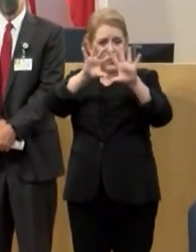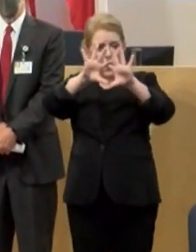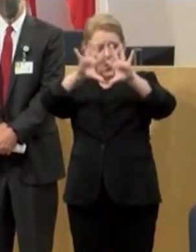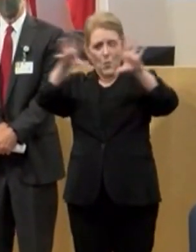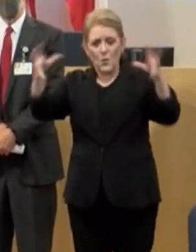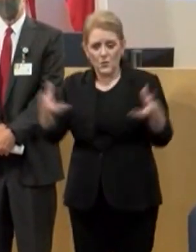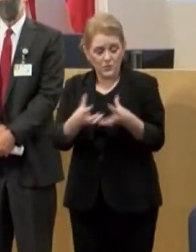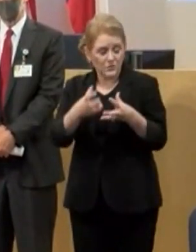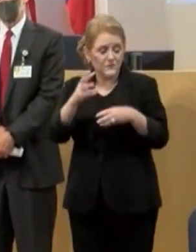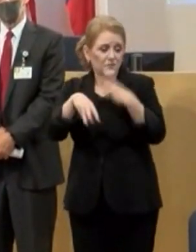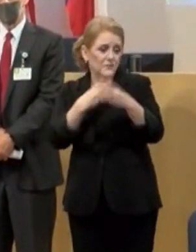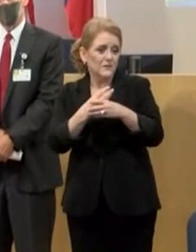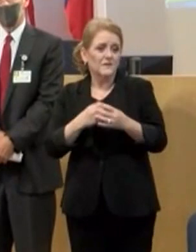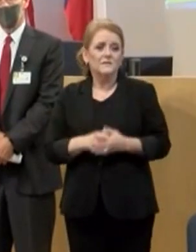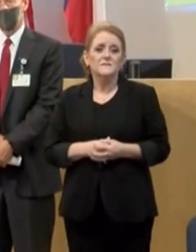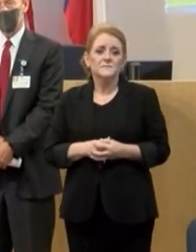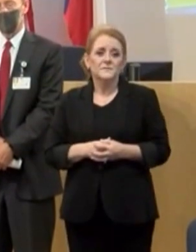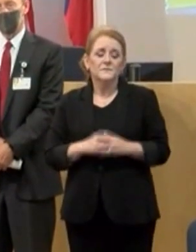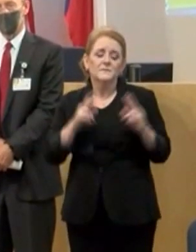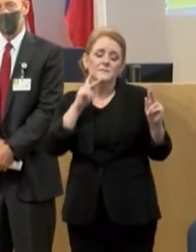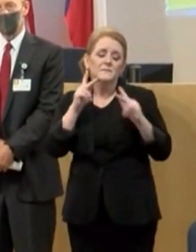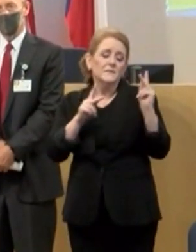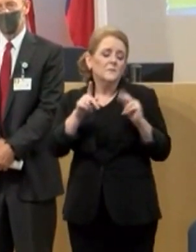do not continue to